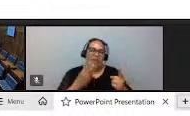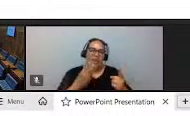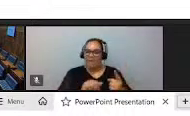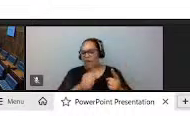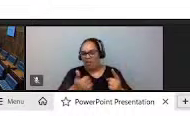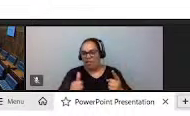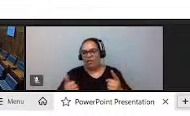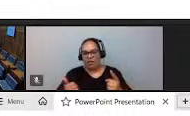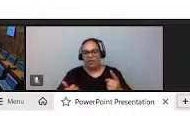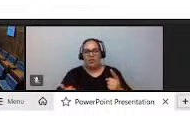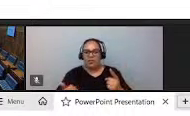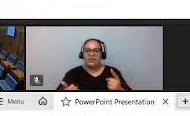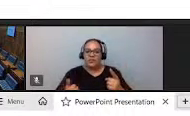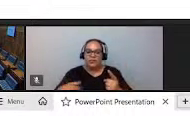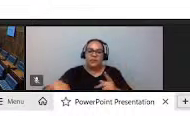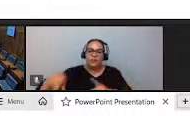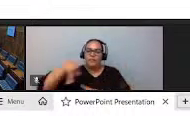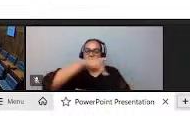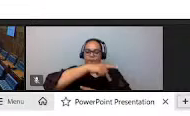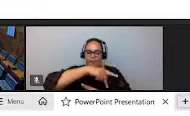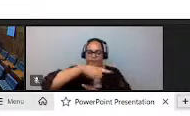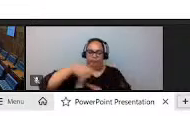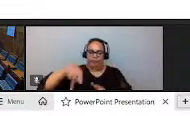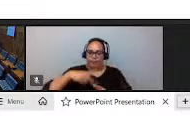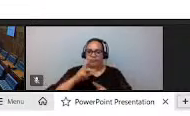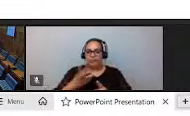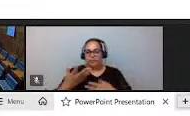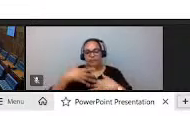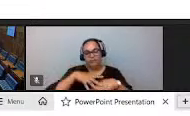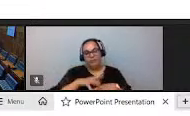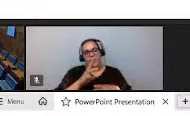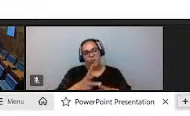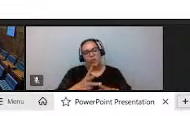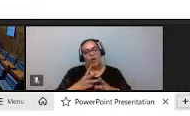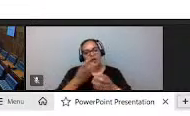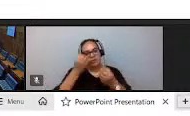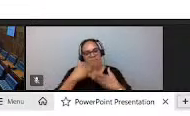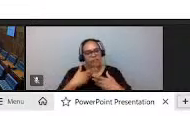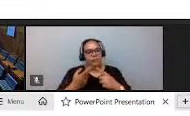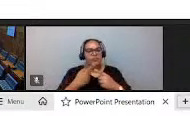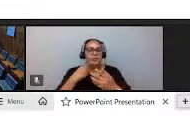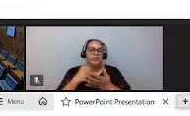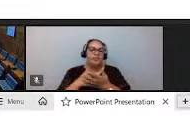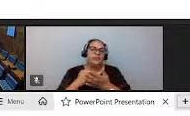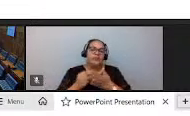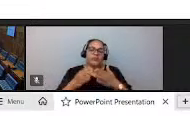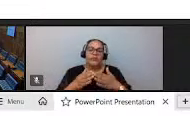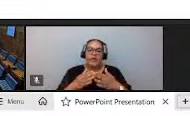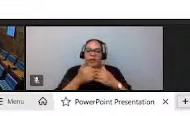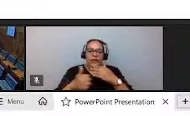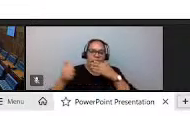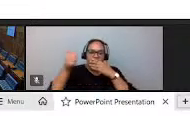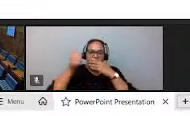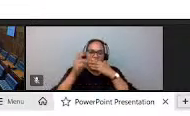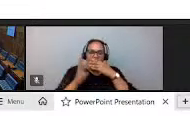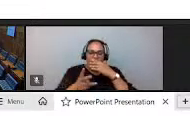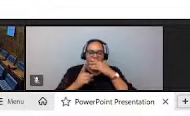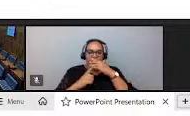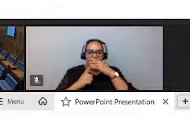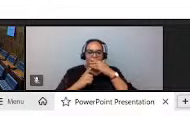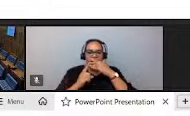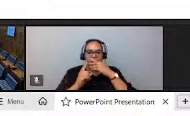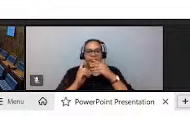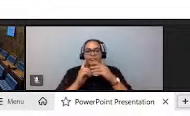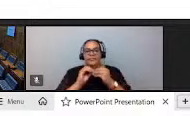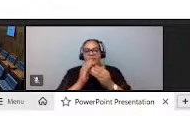be um parameters that will be incorporated and instituted by the office of the Harbor Master to ensure that there are